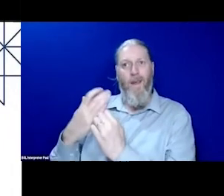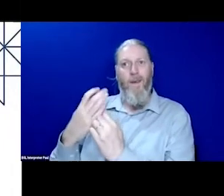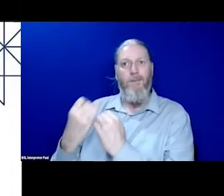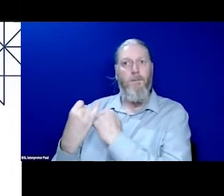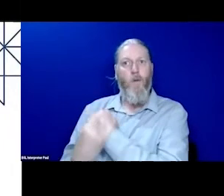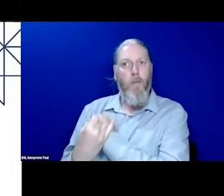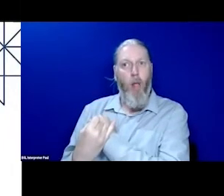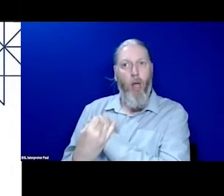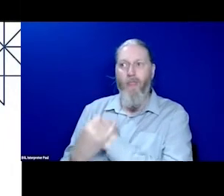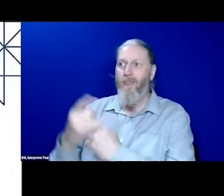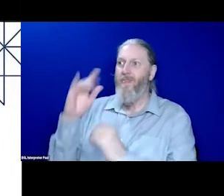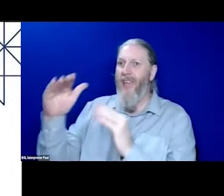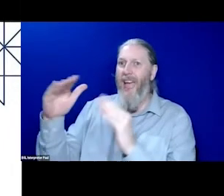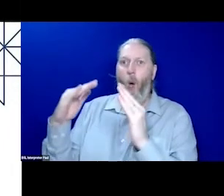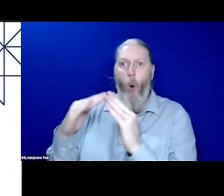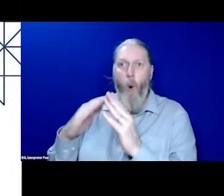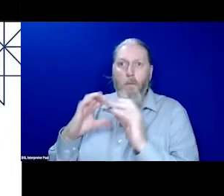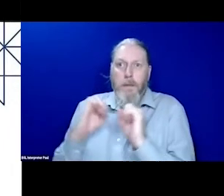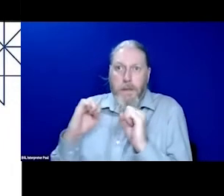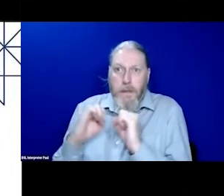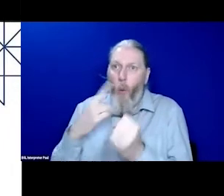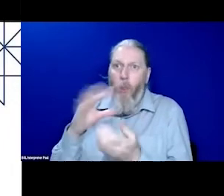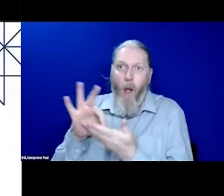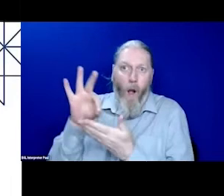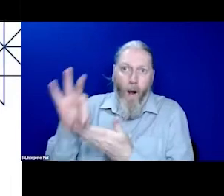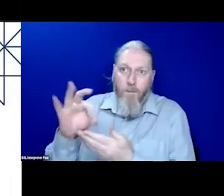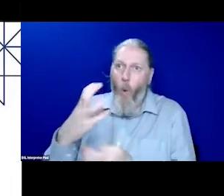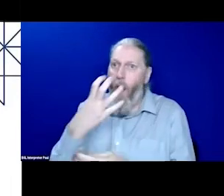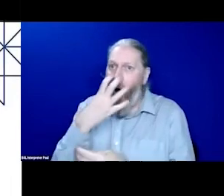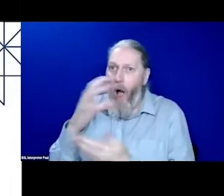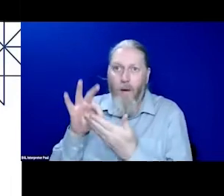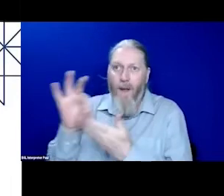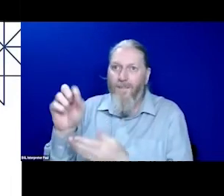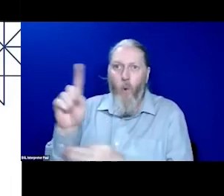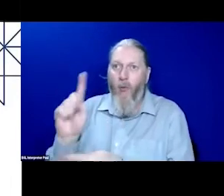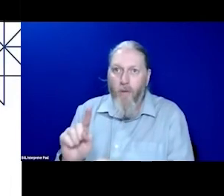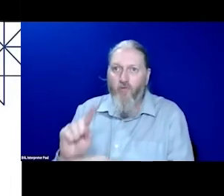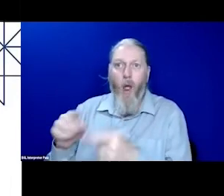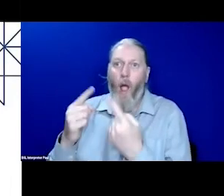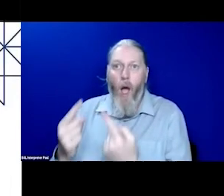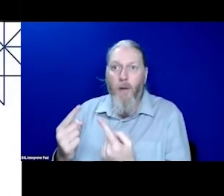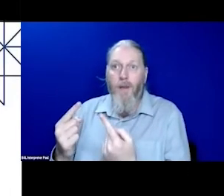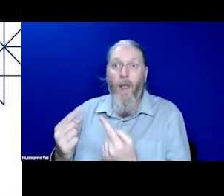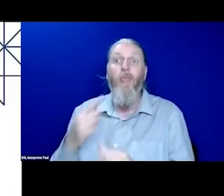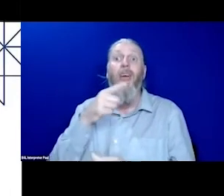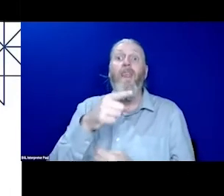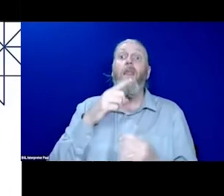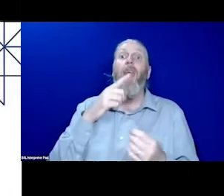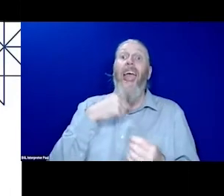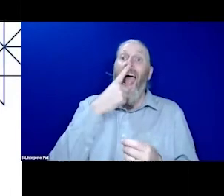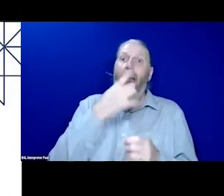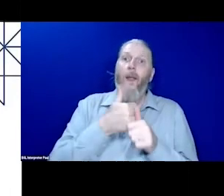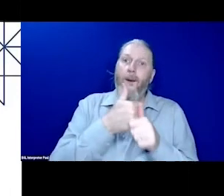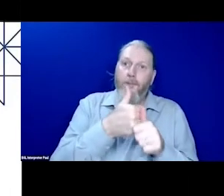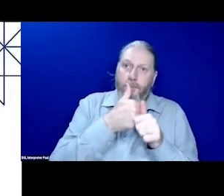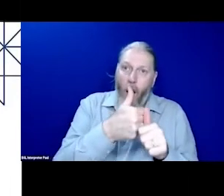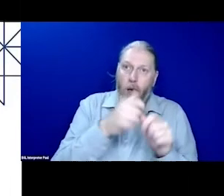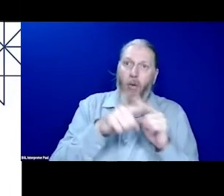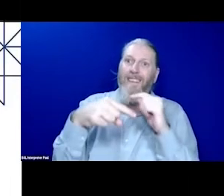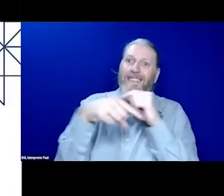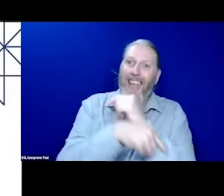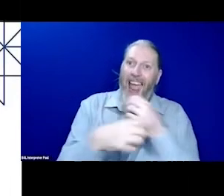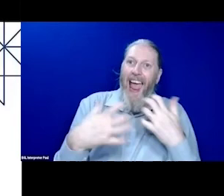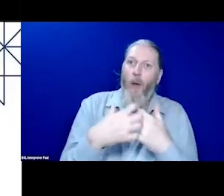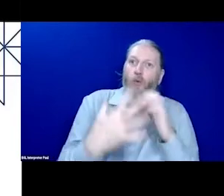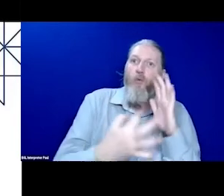cold homes and fuel poverty. And SHINE can then give advice on fuel debt and energy efficiency and help residents